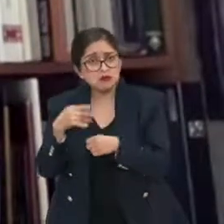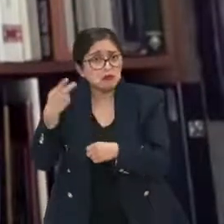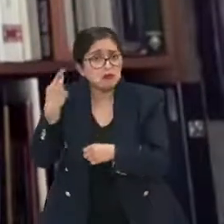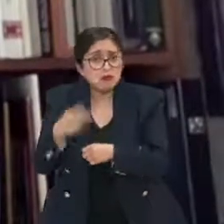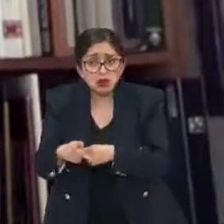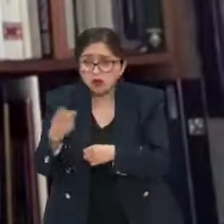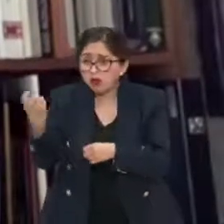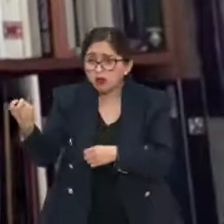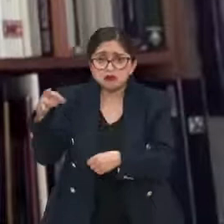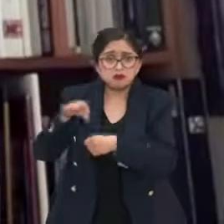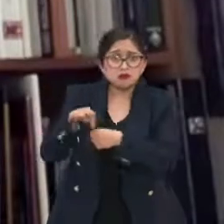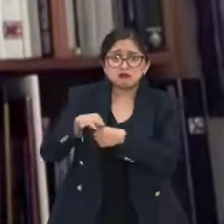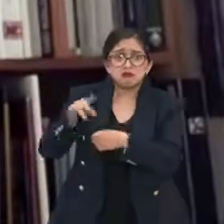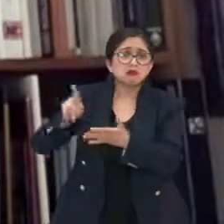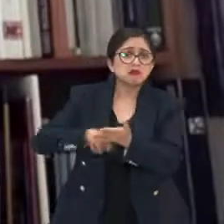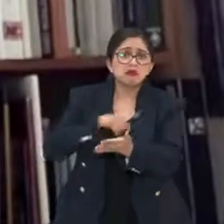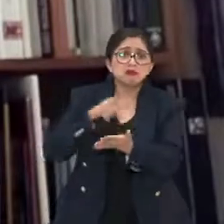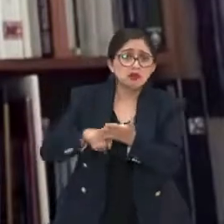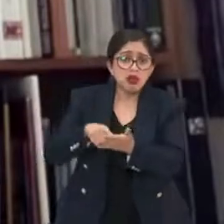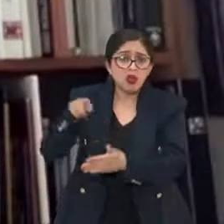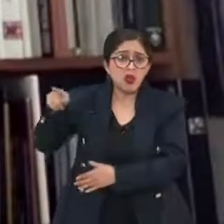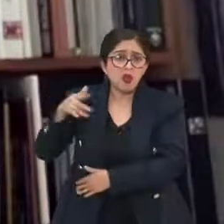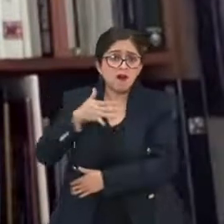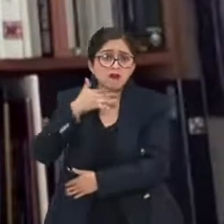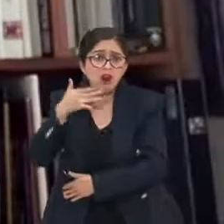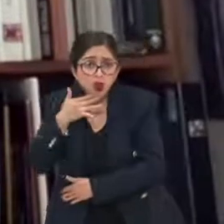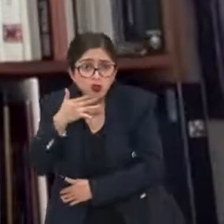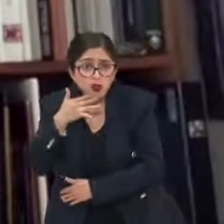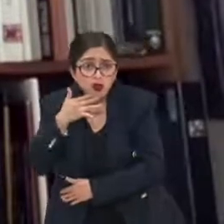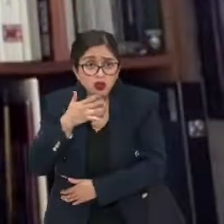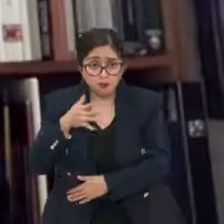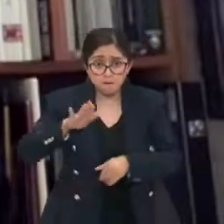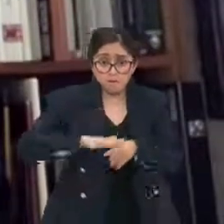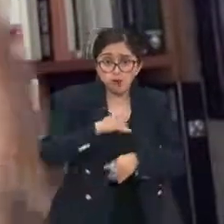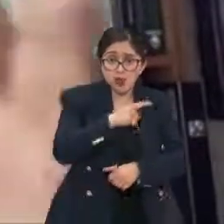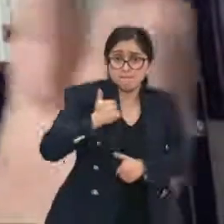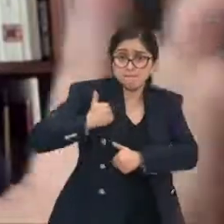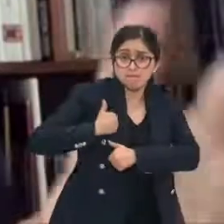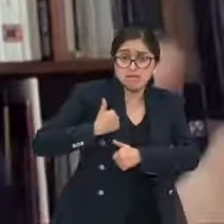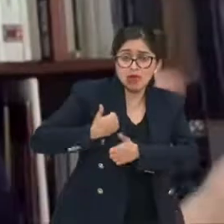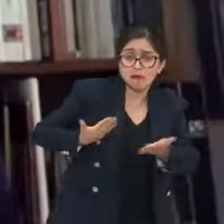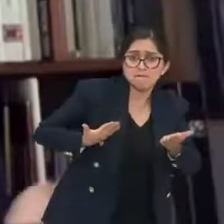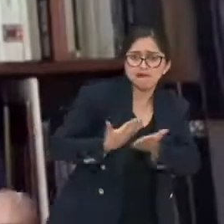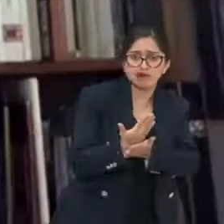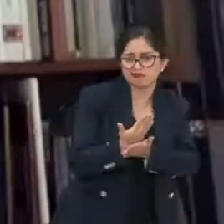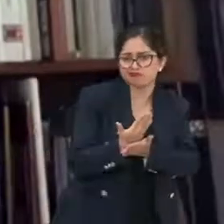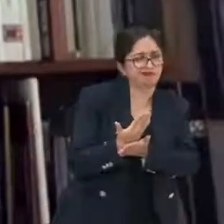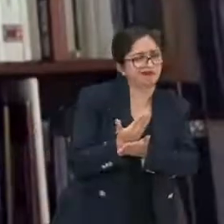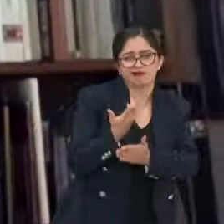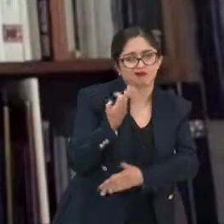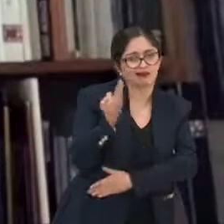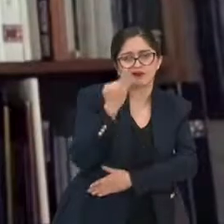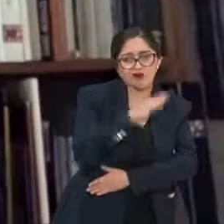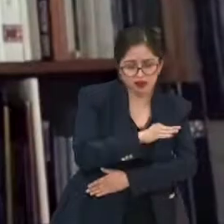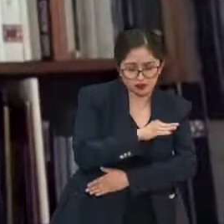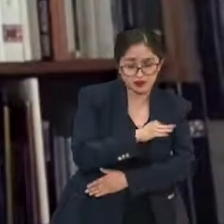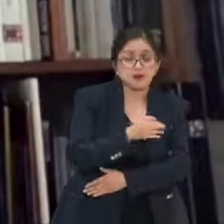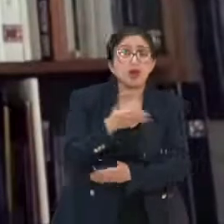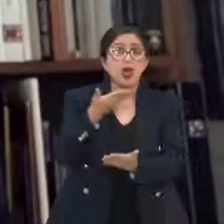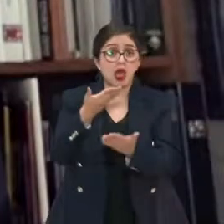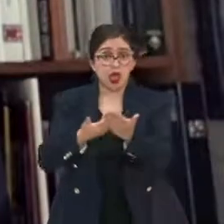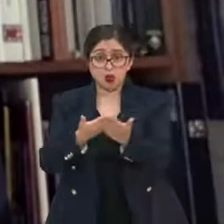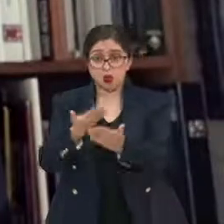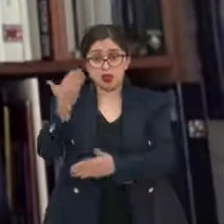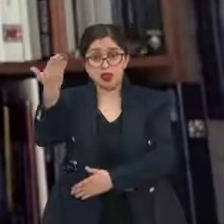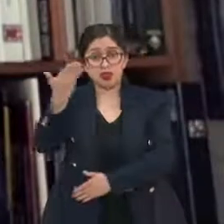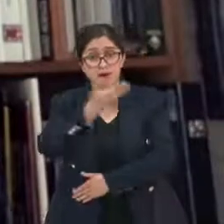So elections were annulled because there was a fraud, not because of a coup d'etat. And regardless